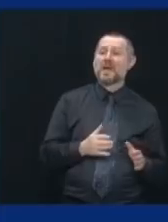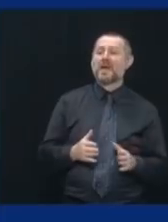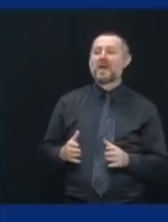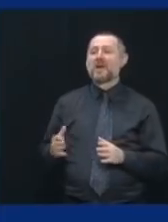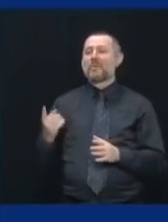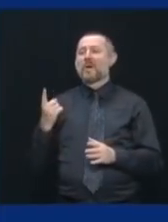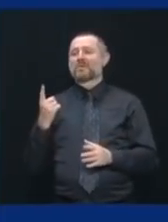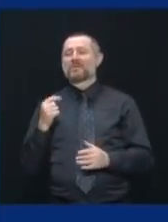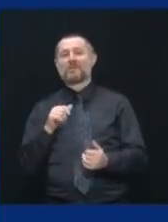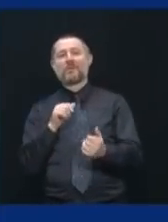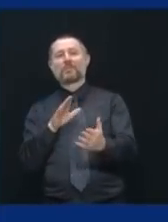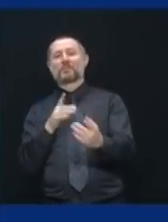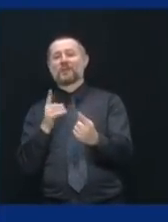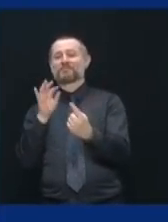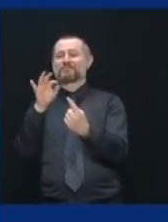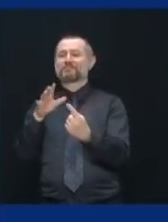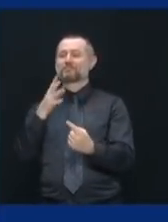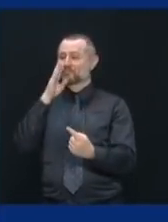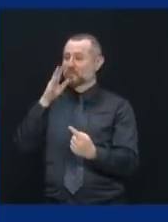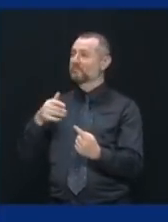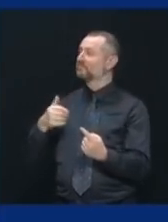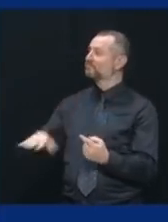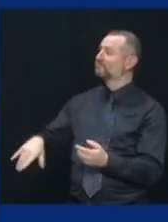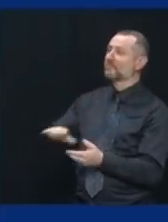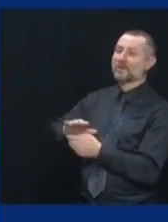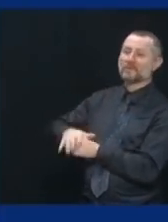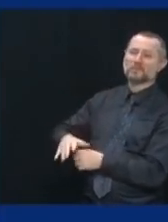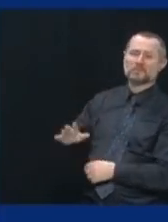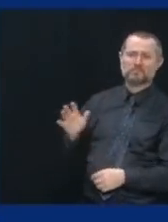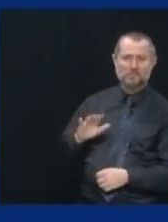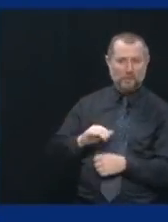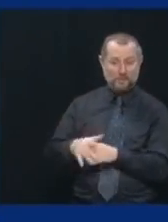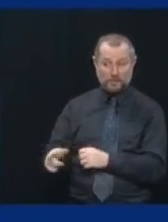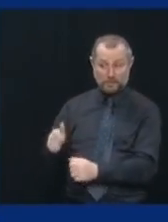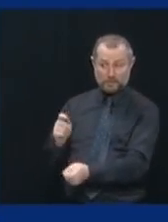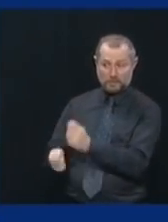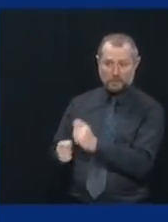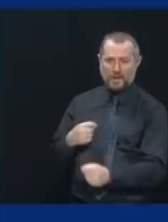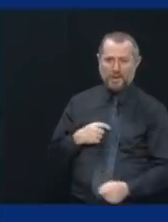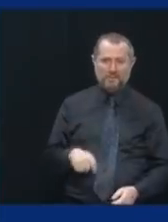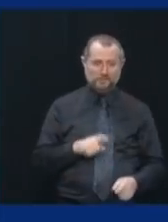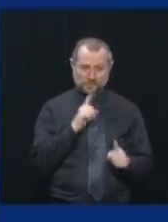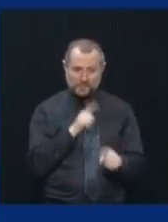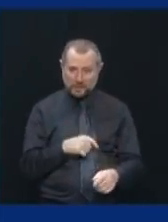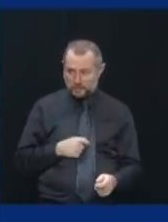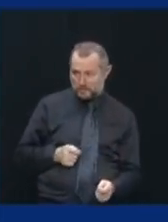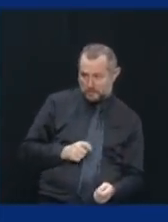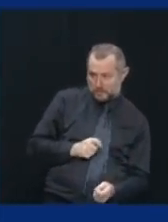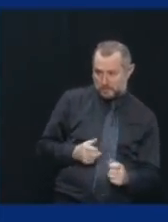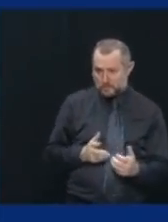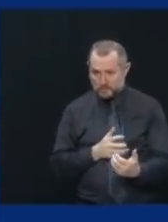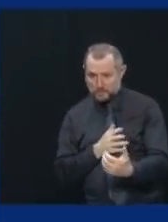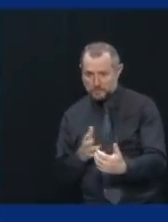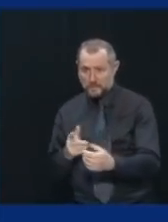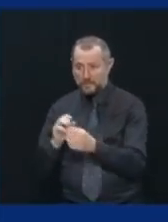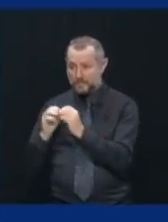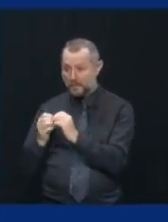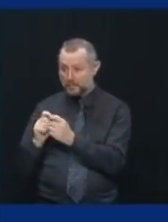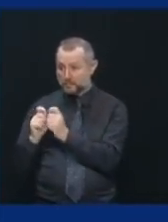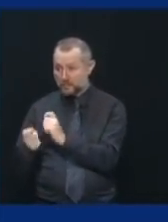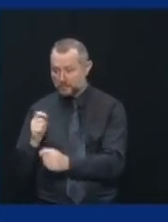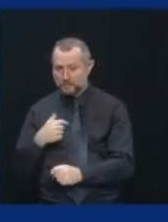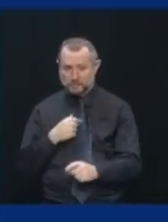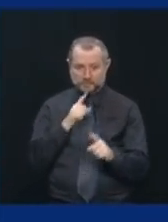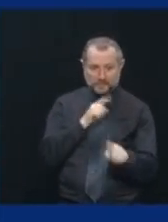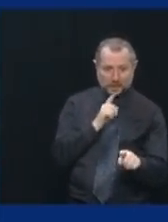the virus and the circumstances. And the virus changes. And by the way, if you